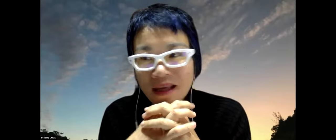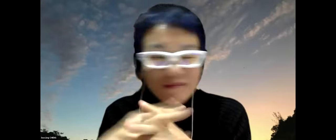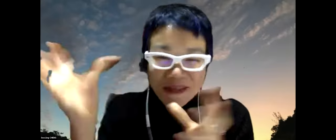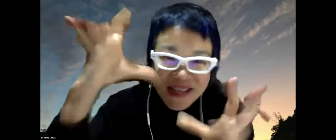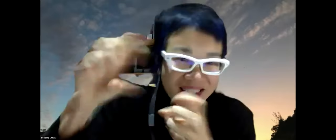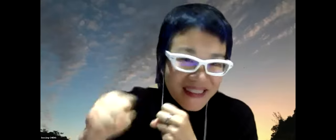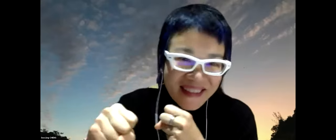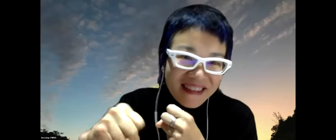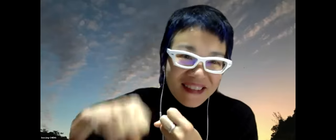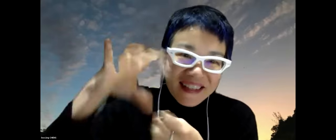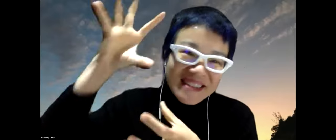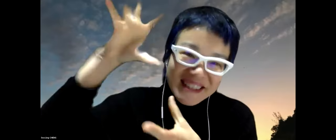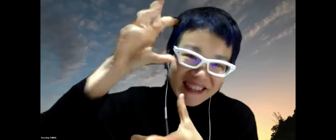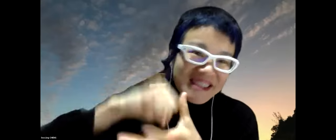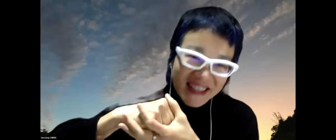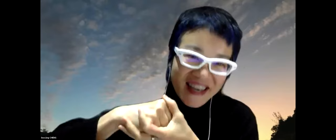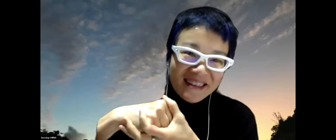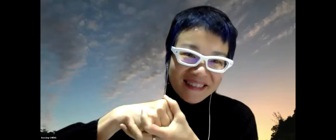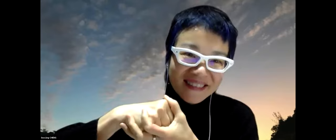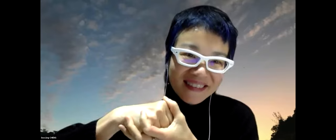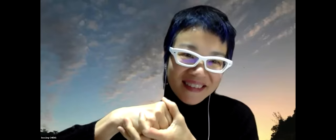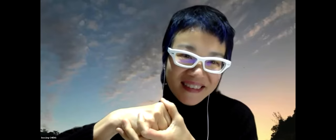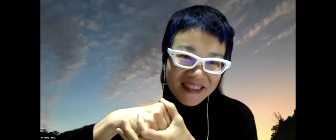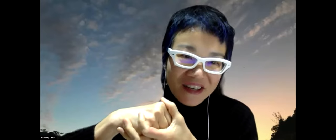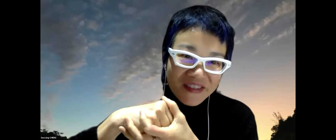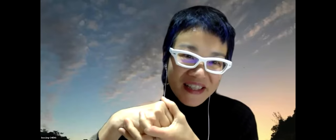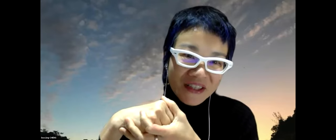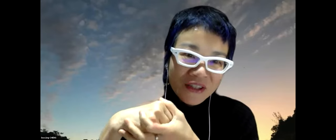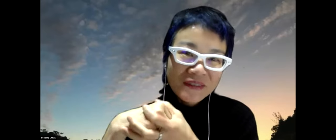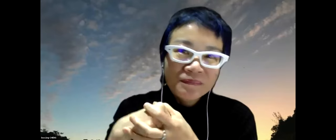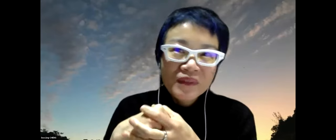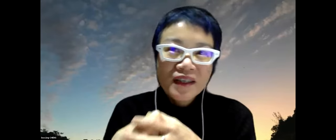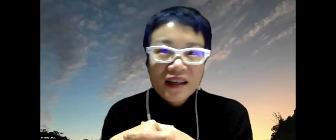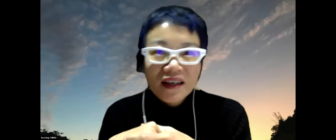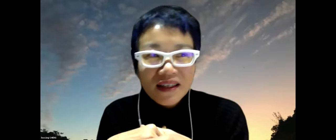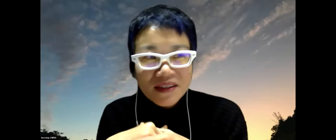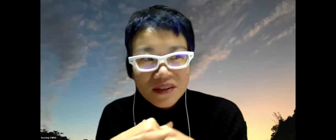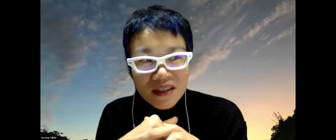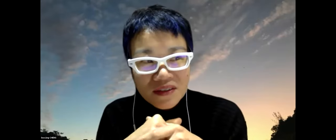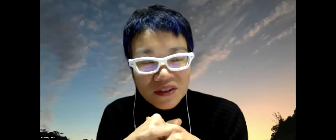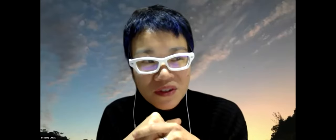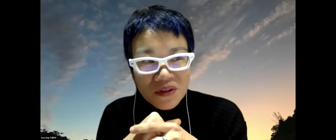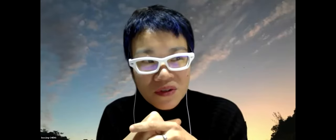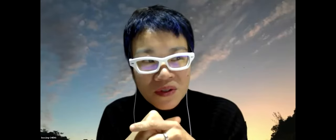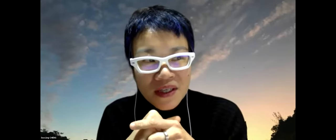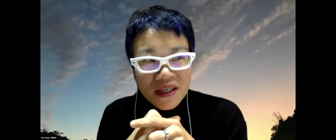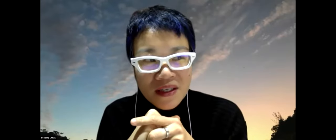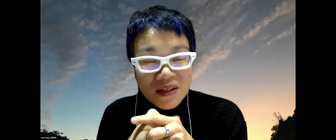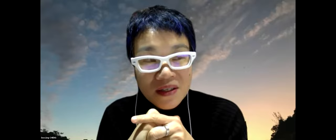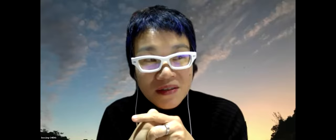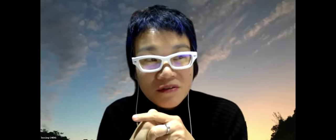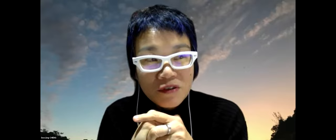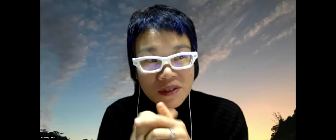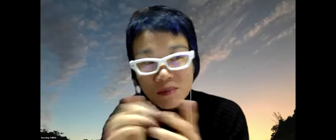And that immediately, all right, shut down the conversation. Yeah. And so